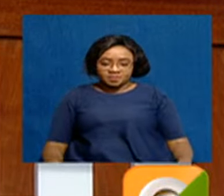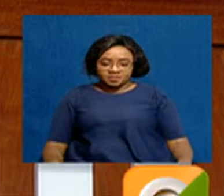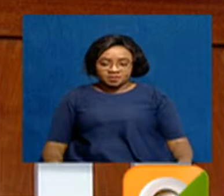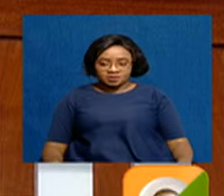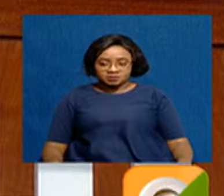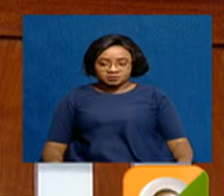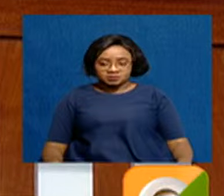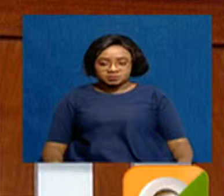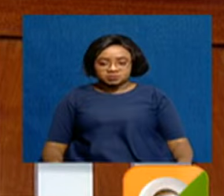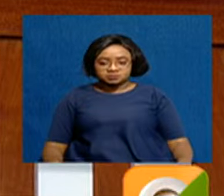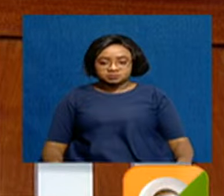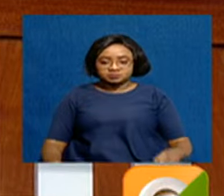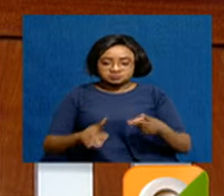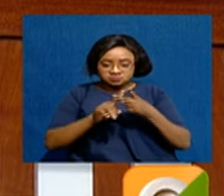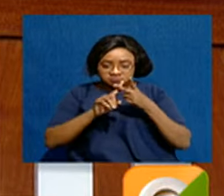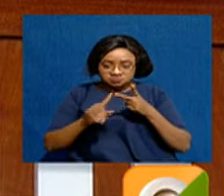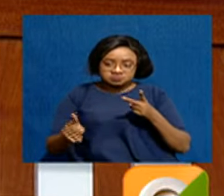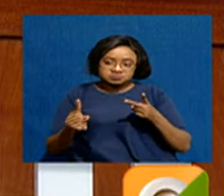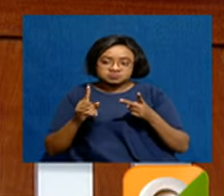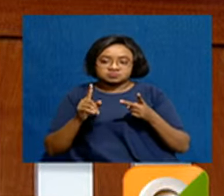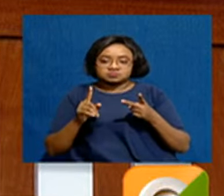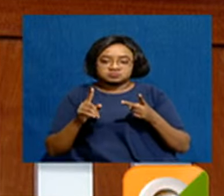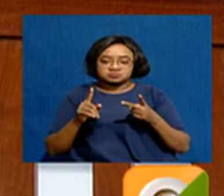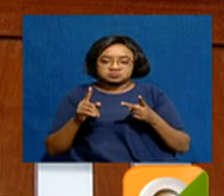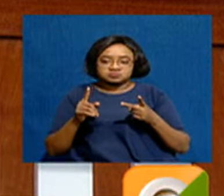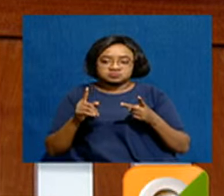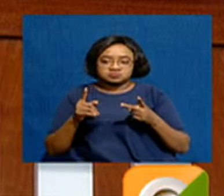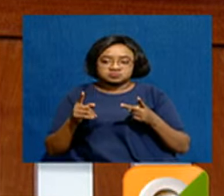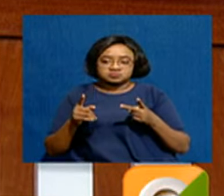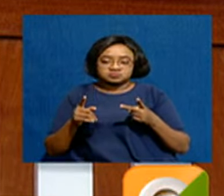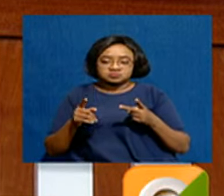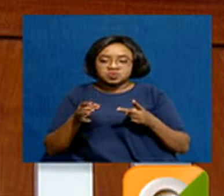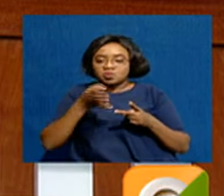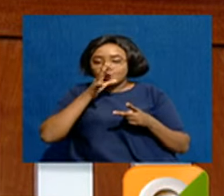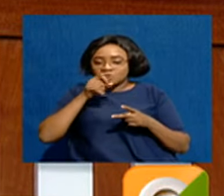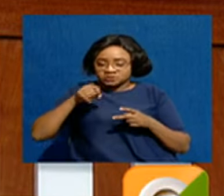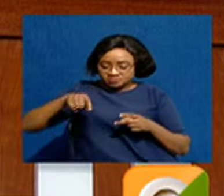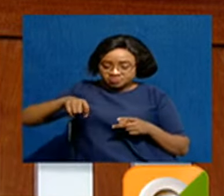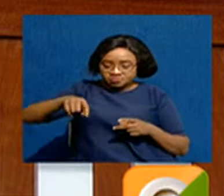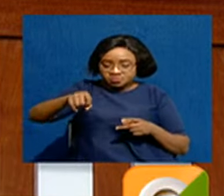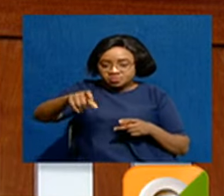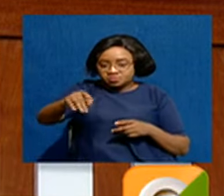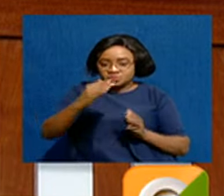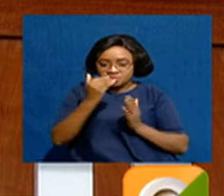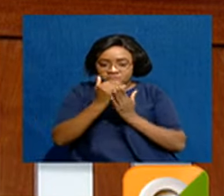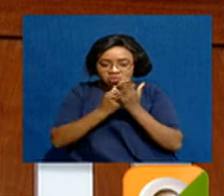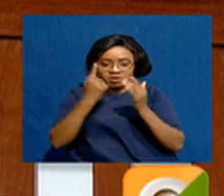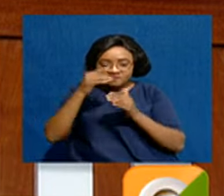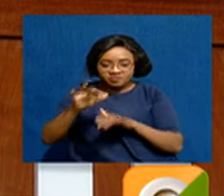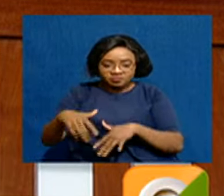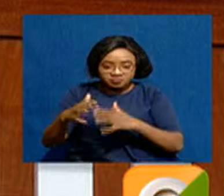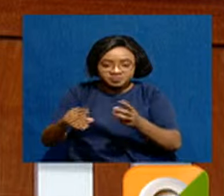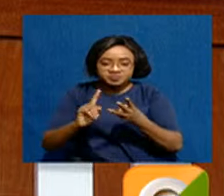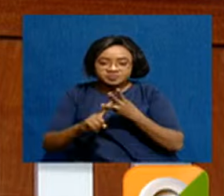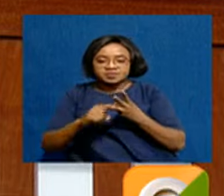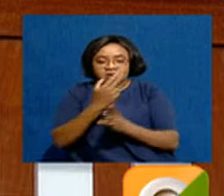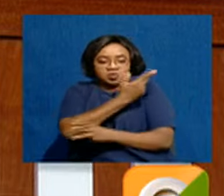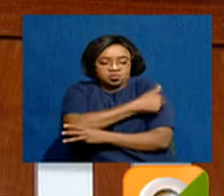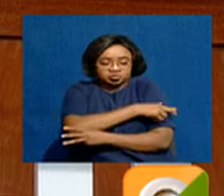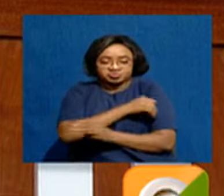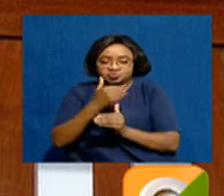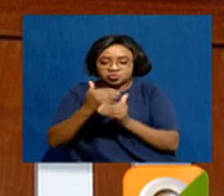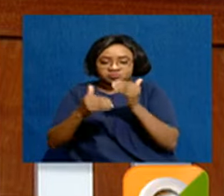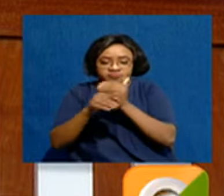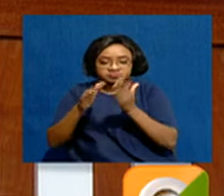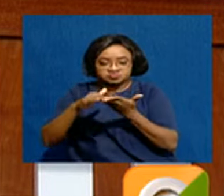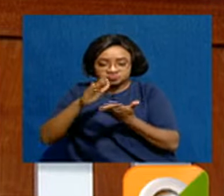Revive the irrigation schemes in Kerio. build more health centers. And from